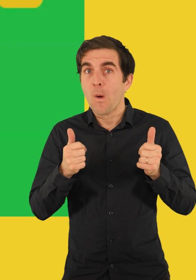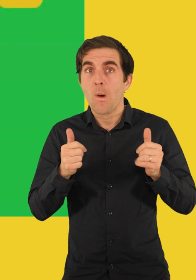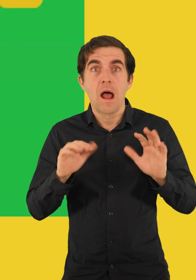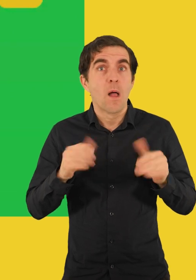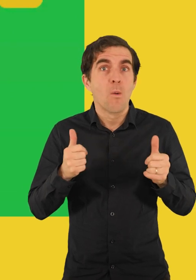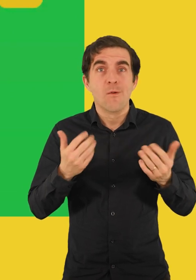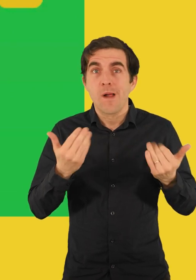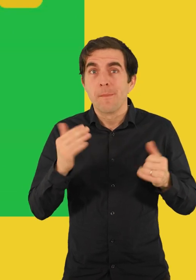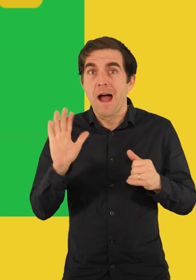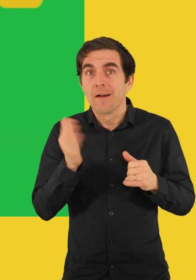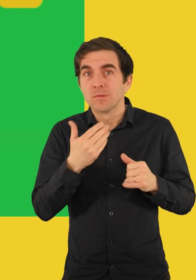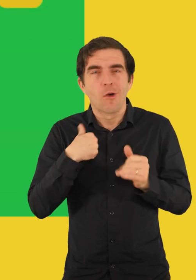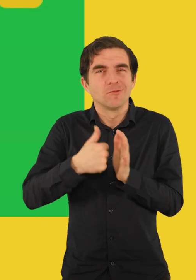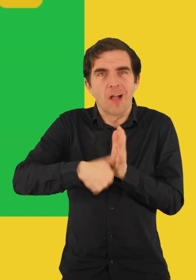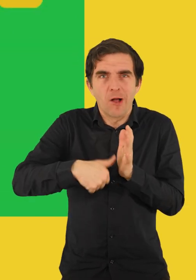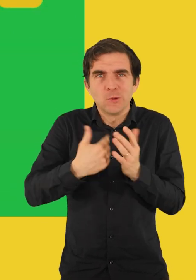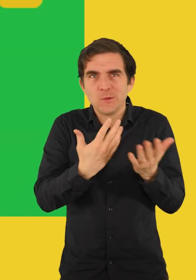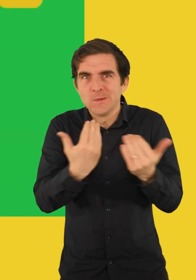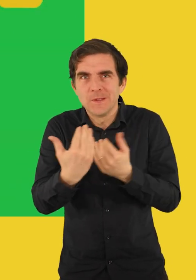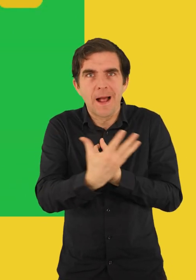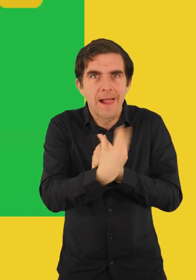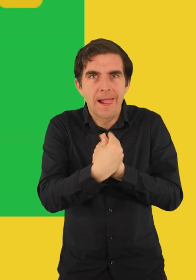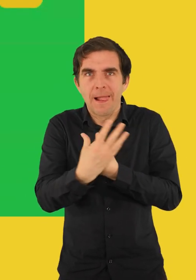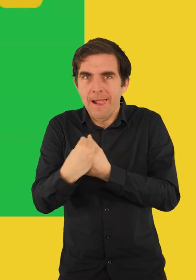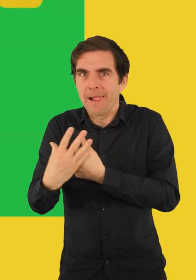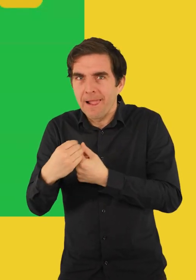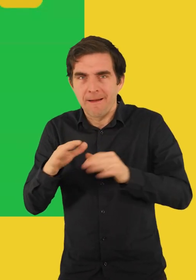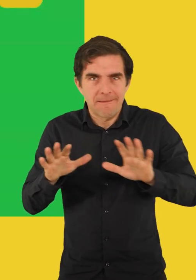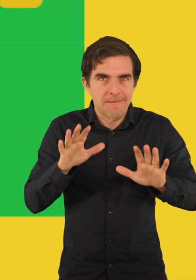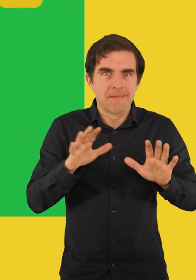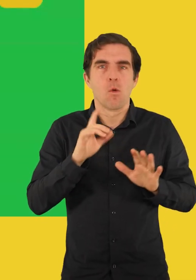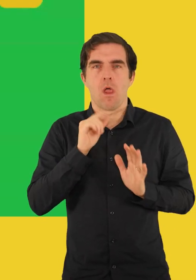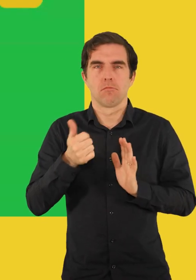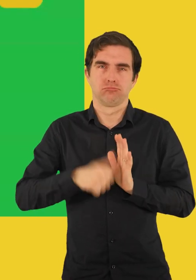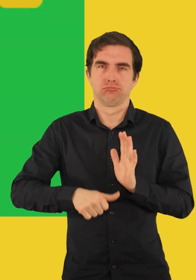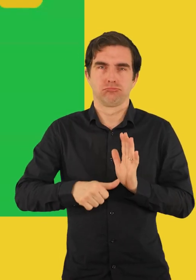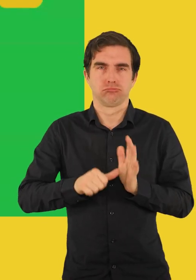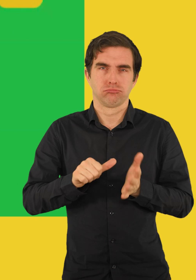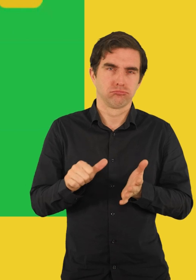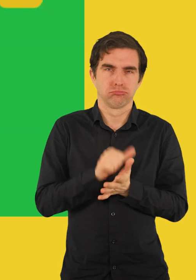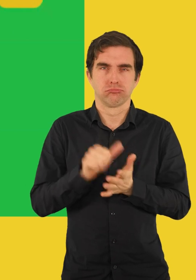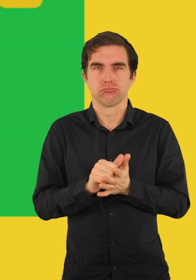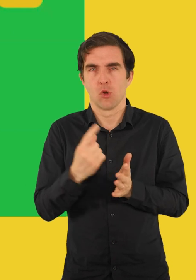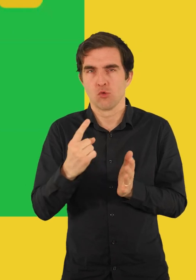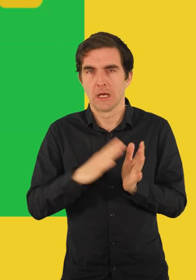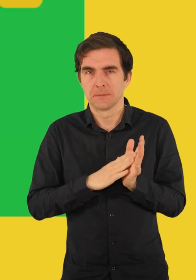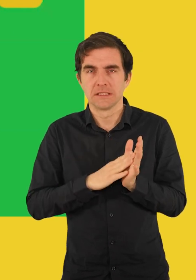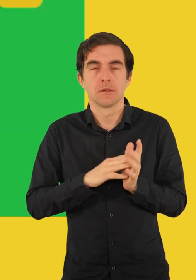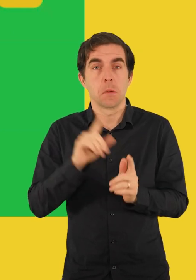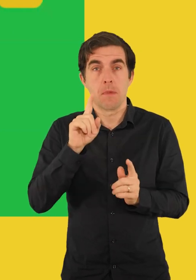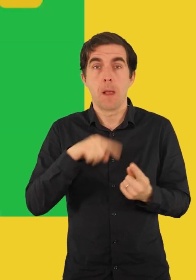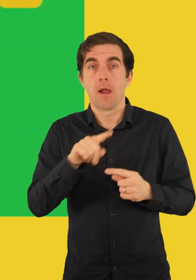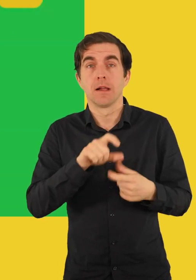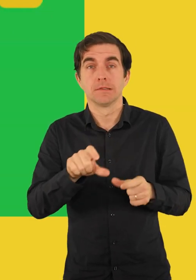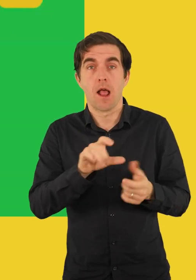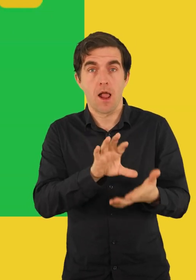Hello, welcome everybody. We're just getting started, letting people in, and we'll be get starting in just 1 minute as people